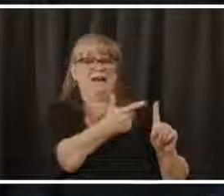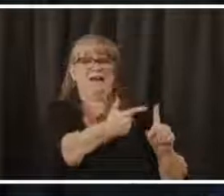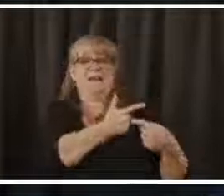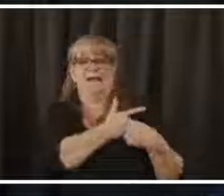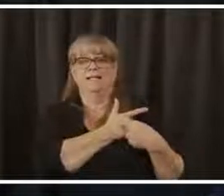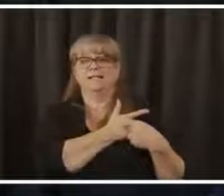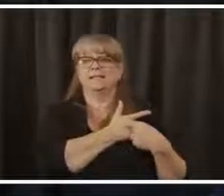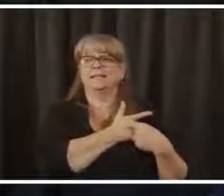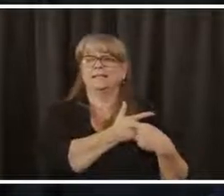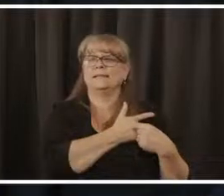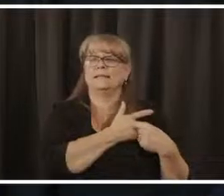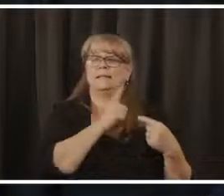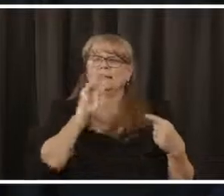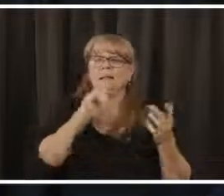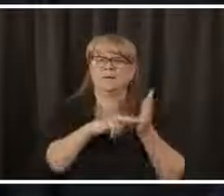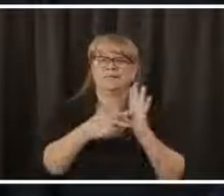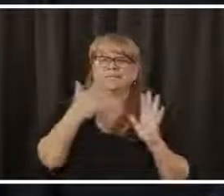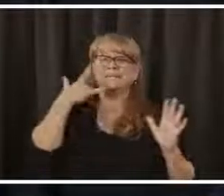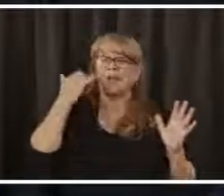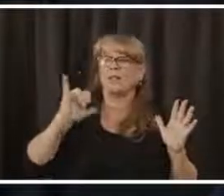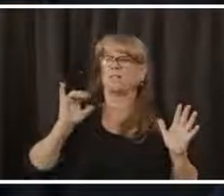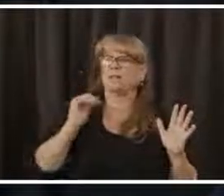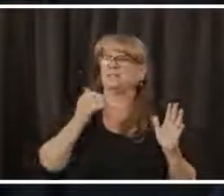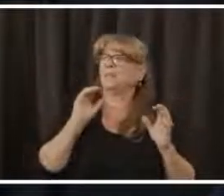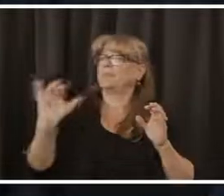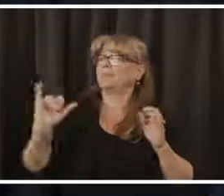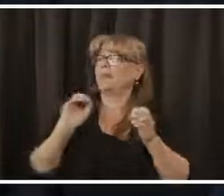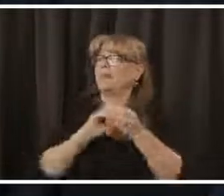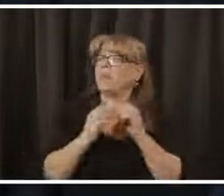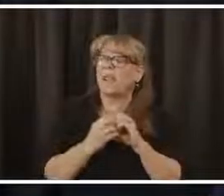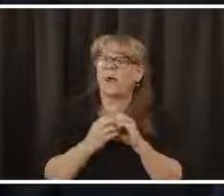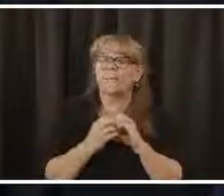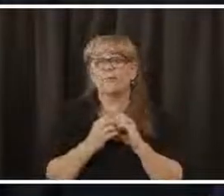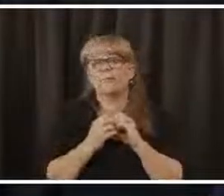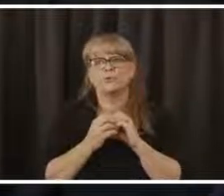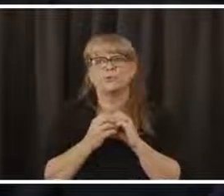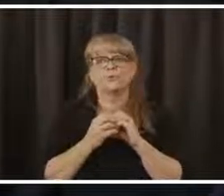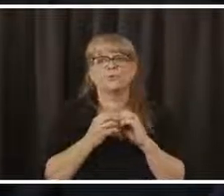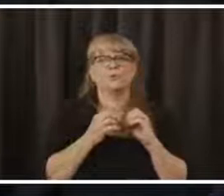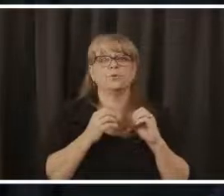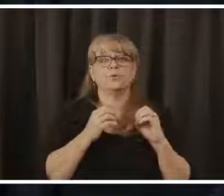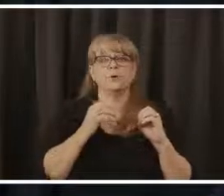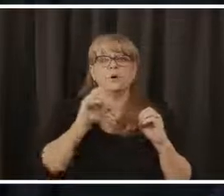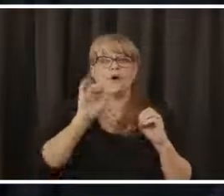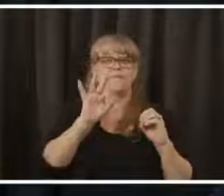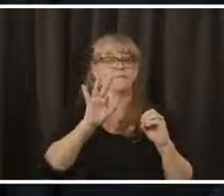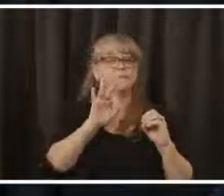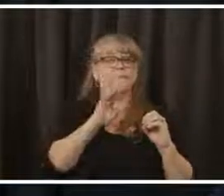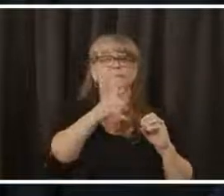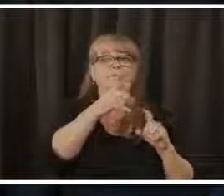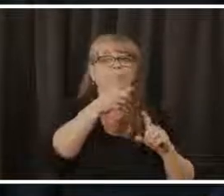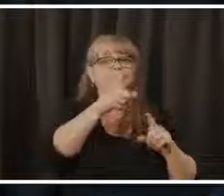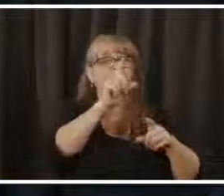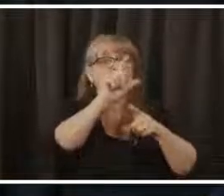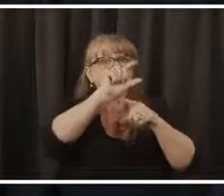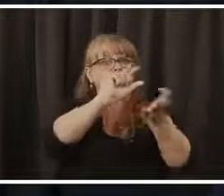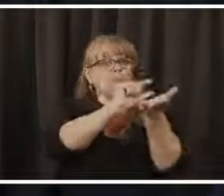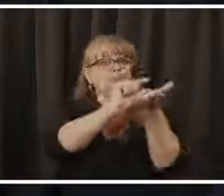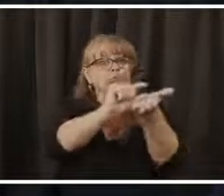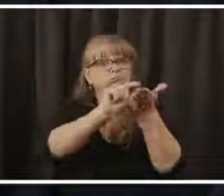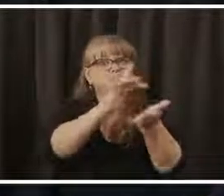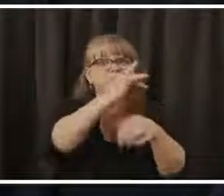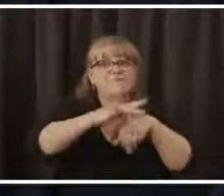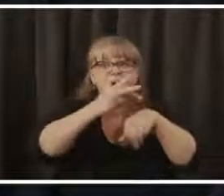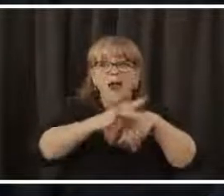rates would be going down when we've improved to general eligibility. So, it seems particularly concerning that we're, not at least holding